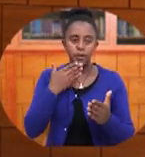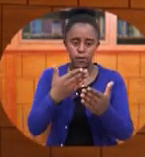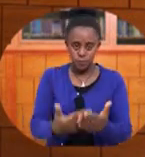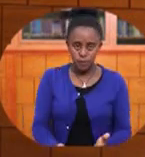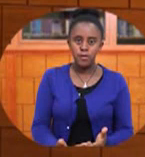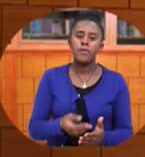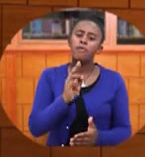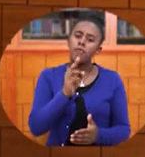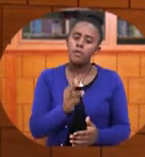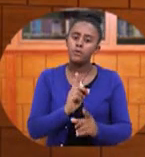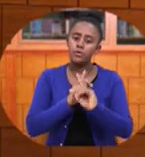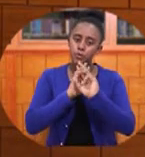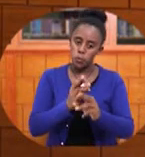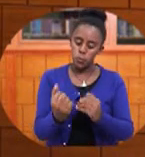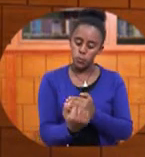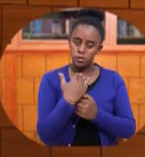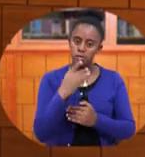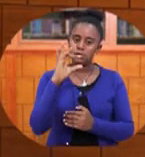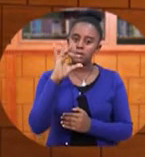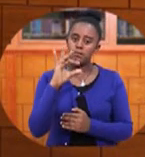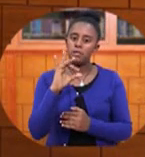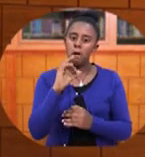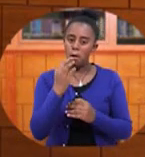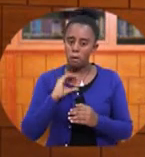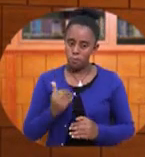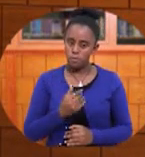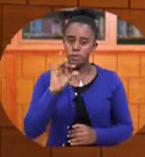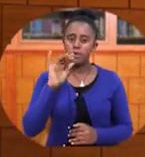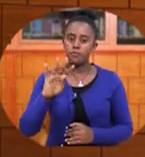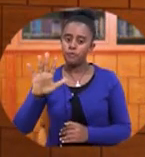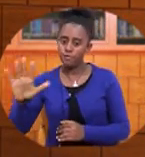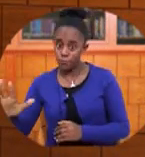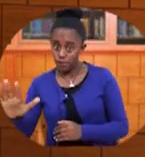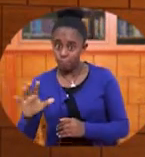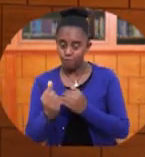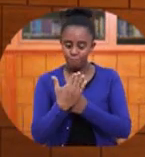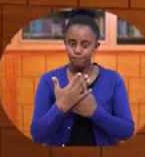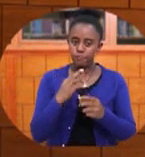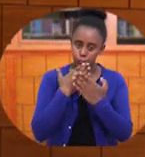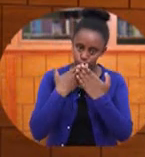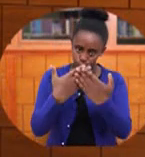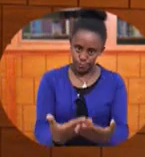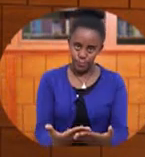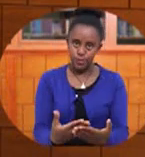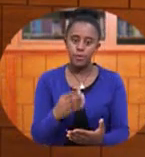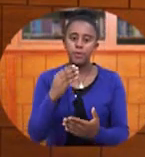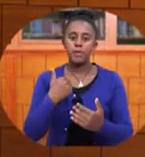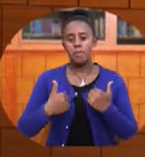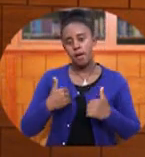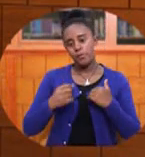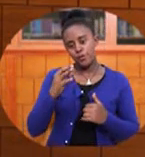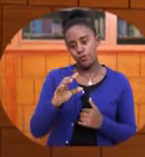clear? I think, thank you very much for your fast response. You send the questions on